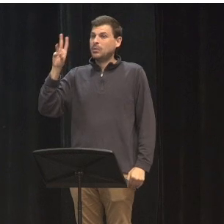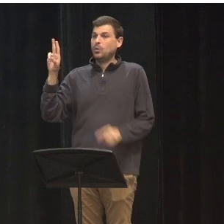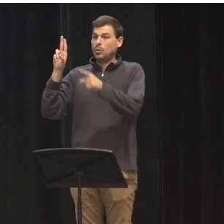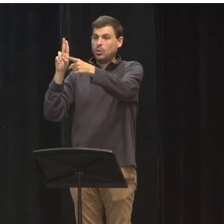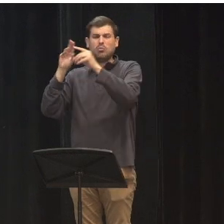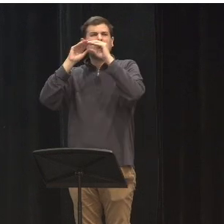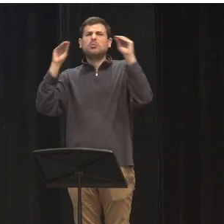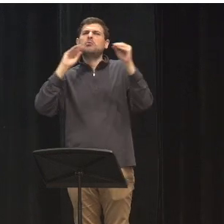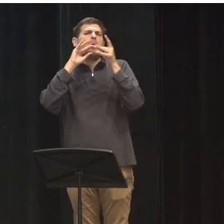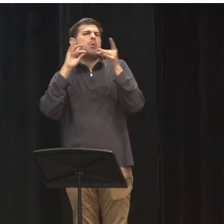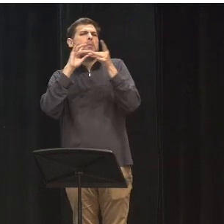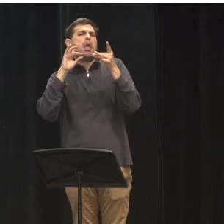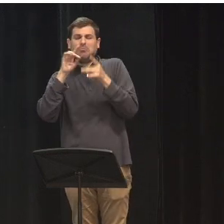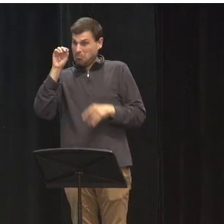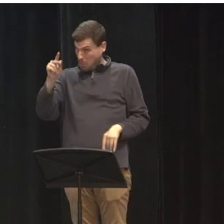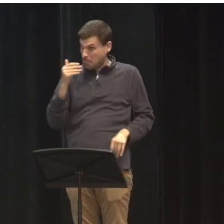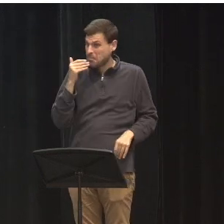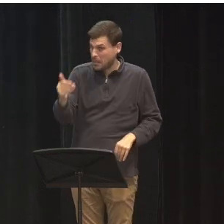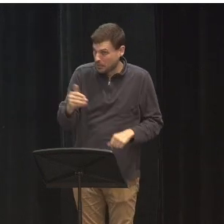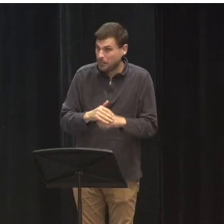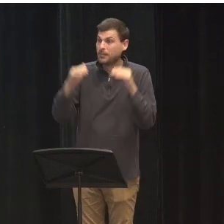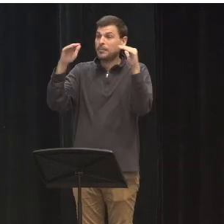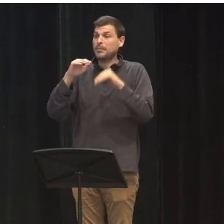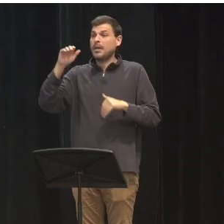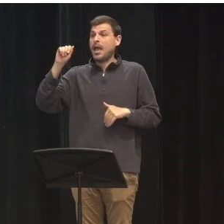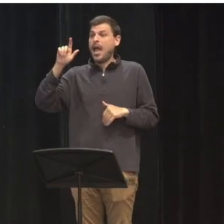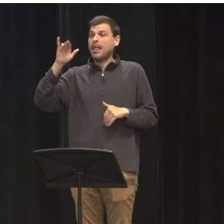no comment? Okay. Alice Blank.